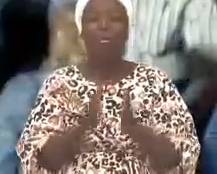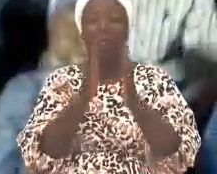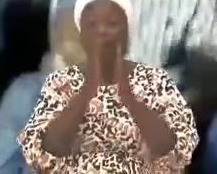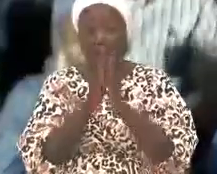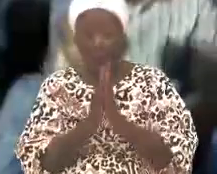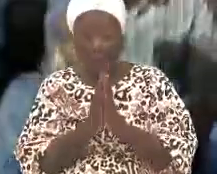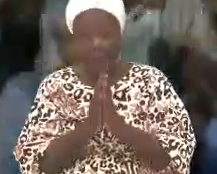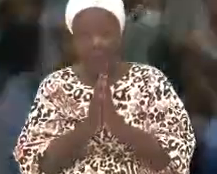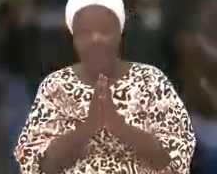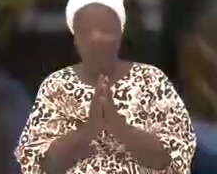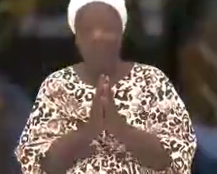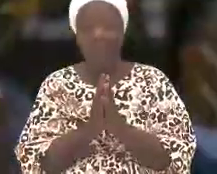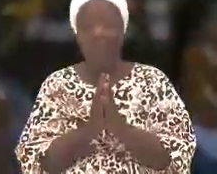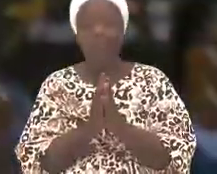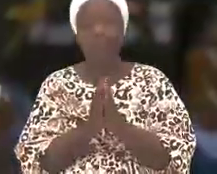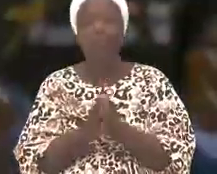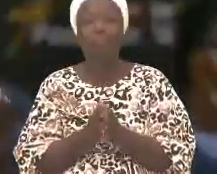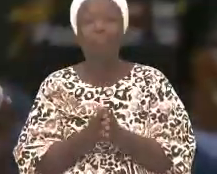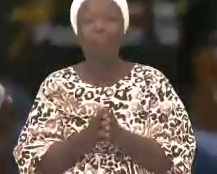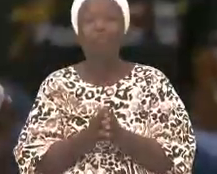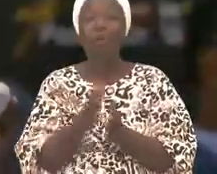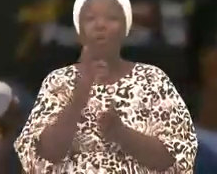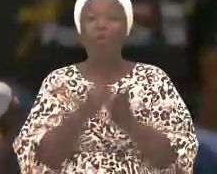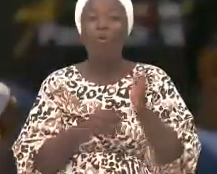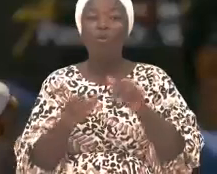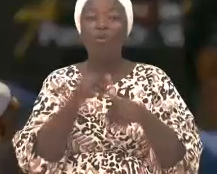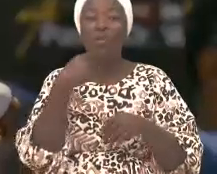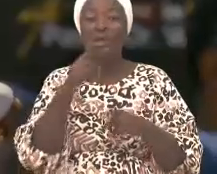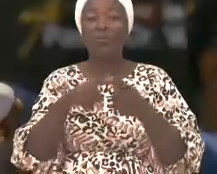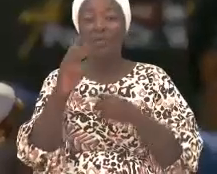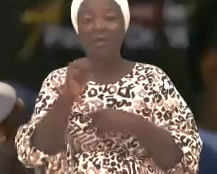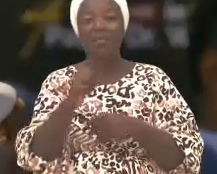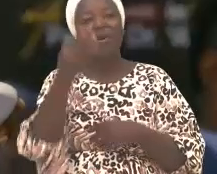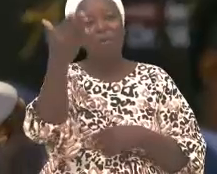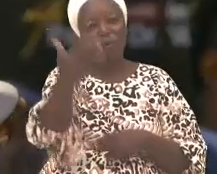Amen. What do you say to them? Welcome.